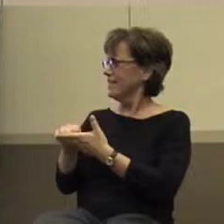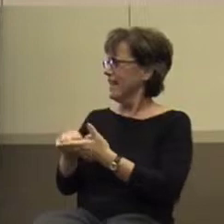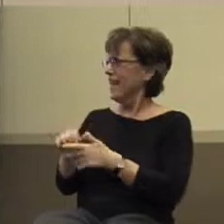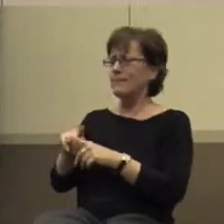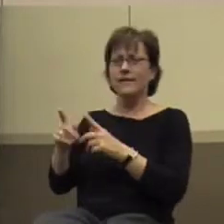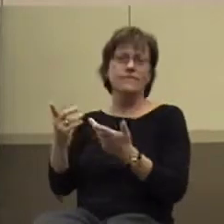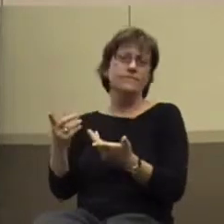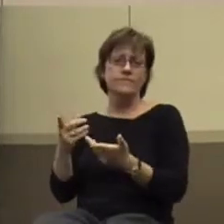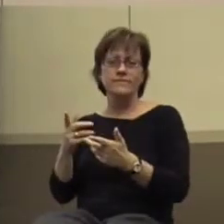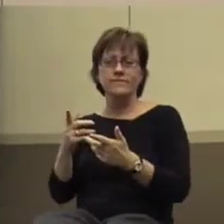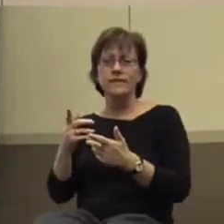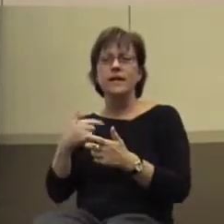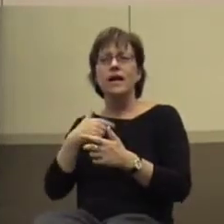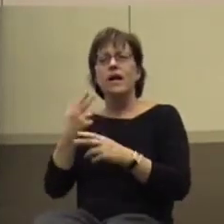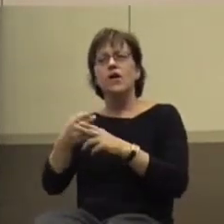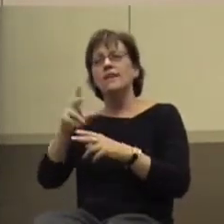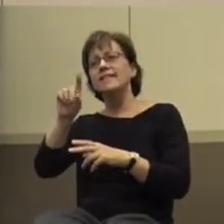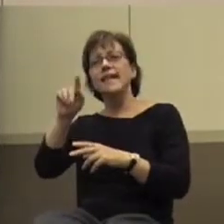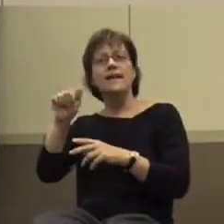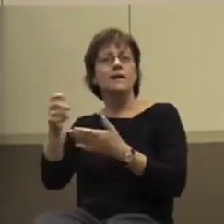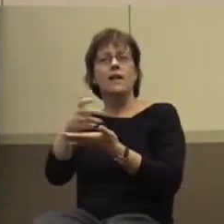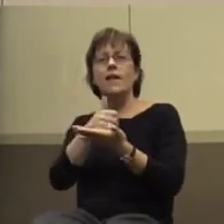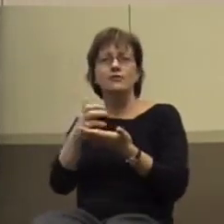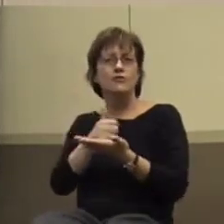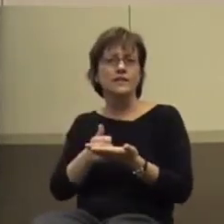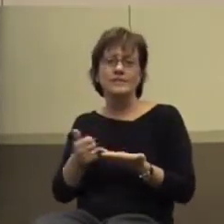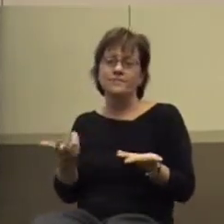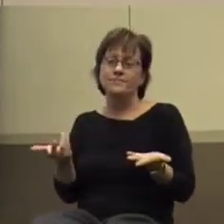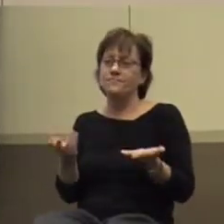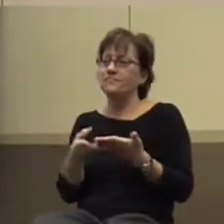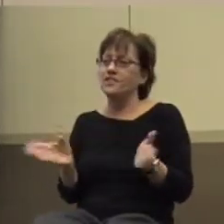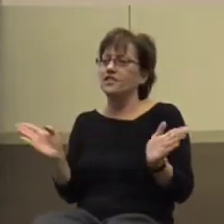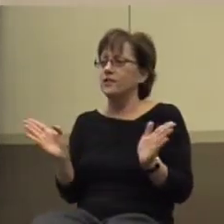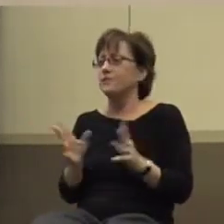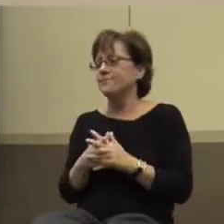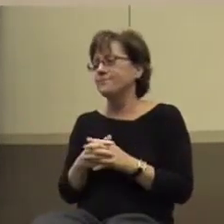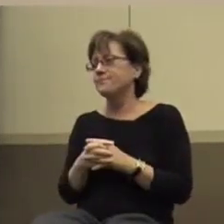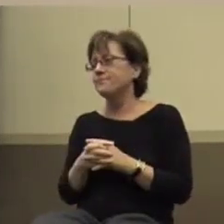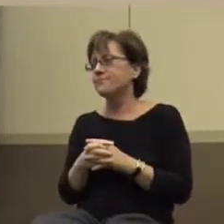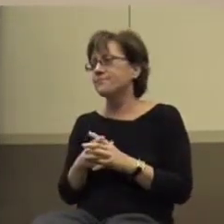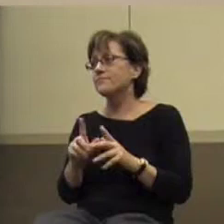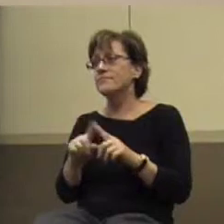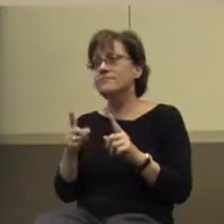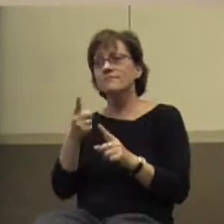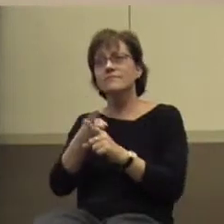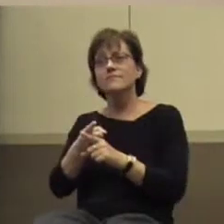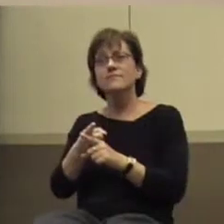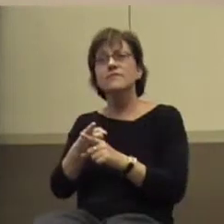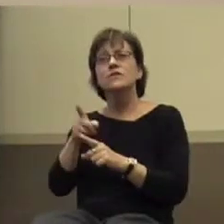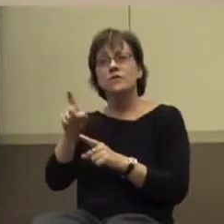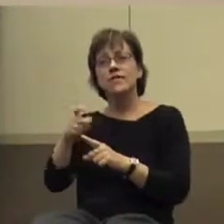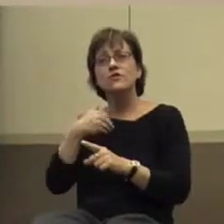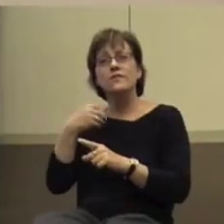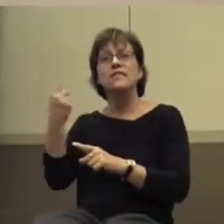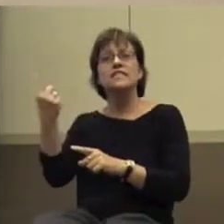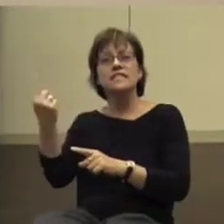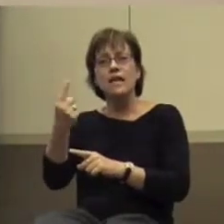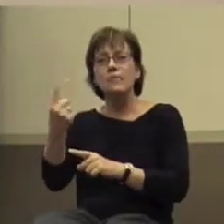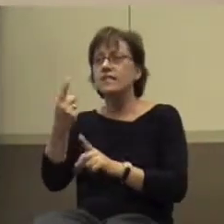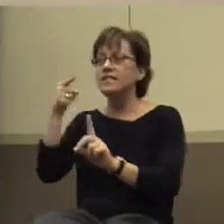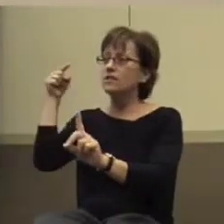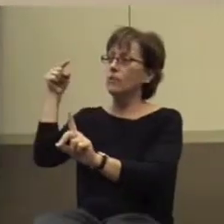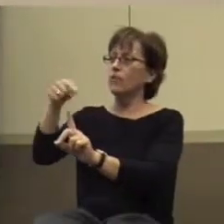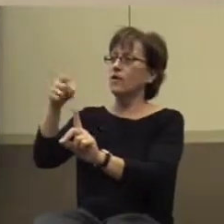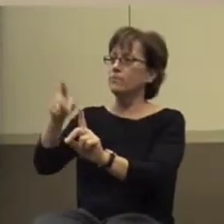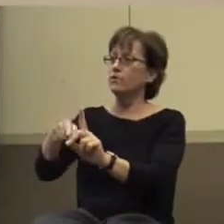techniques. But you're right, you need to have somebody who's like that point person that has the resource, if it's your psychologist or somebody else, to be